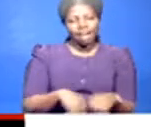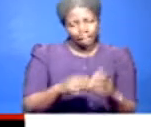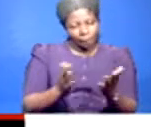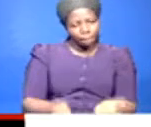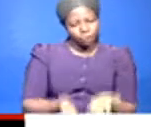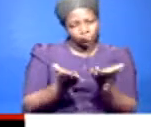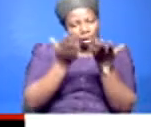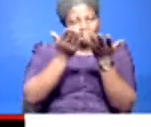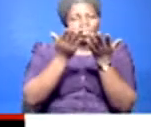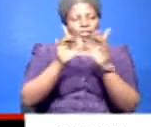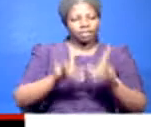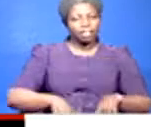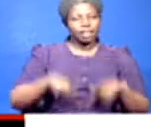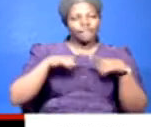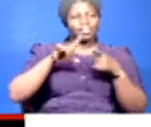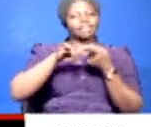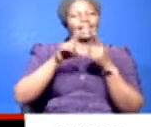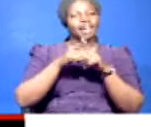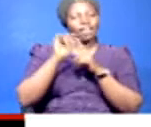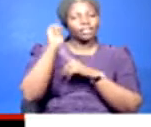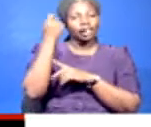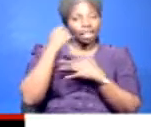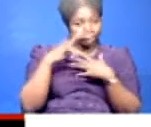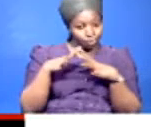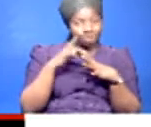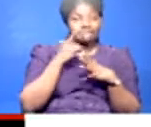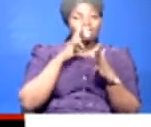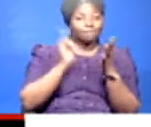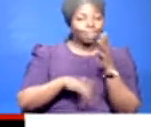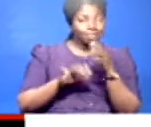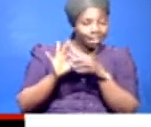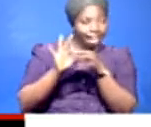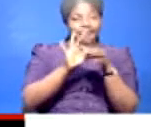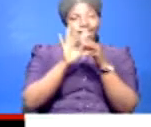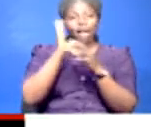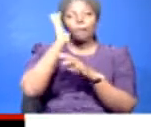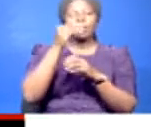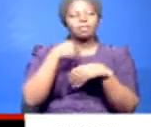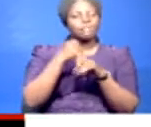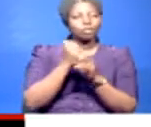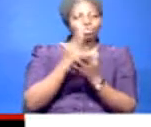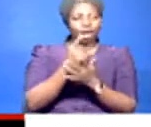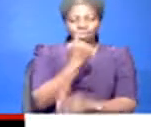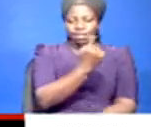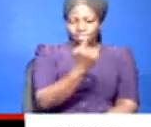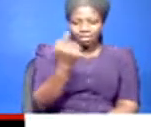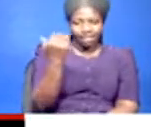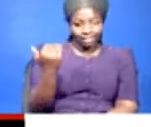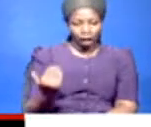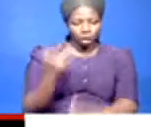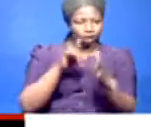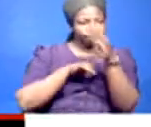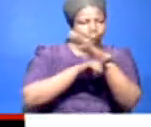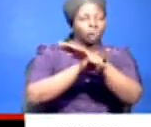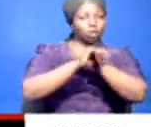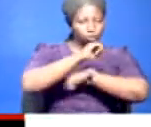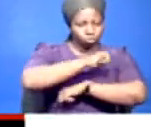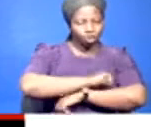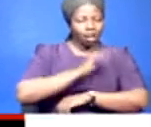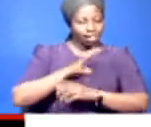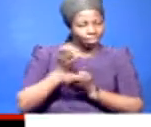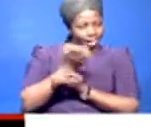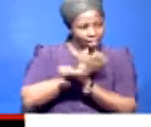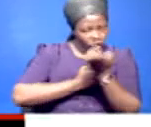every Kenyan. The leaders said the alliance will ensure every child is put in school and the economy of the